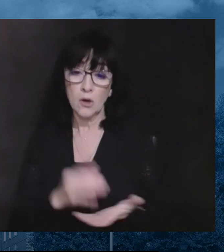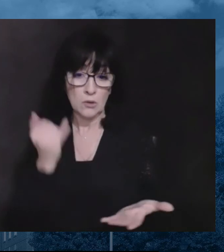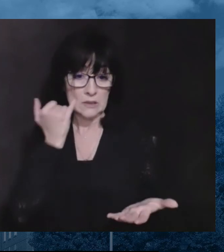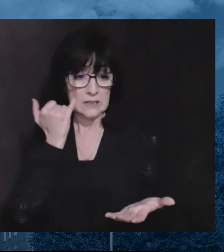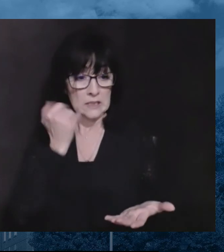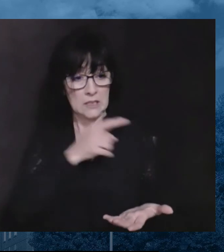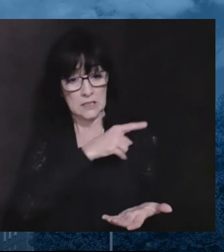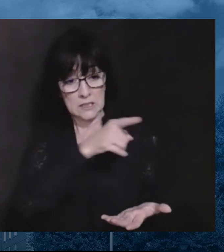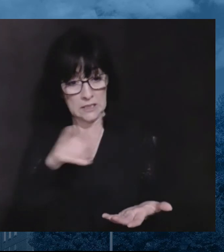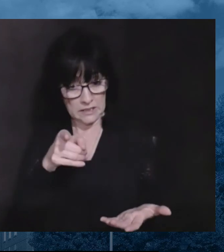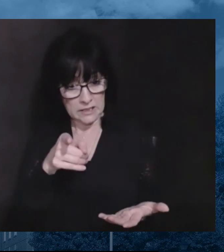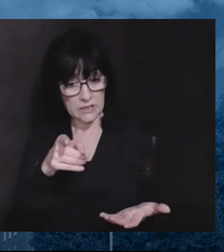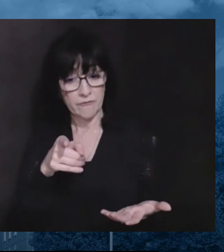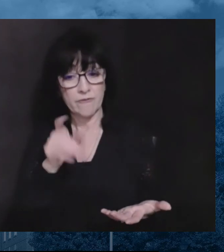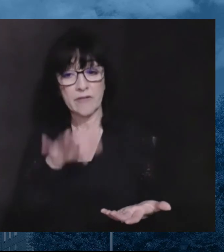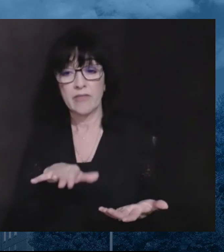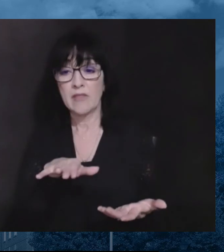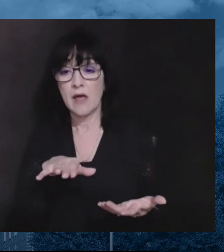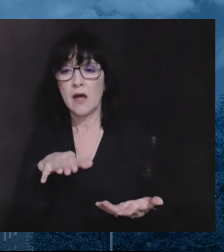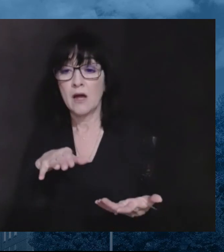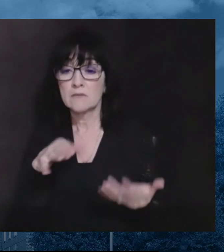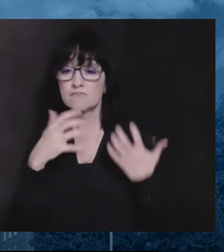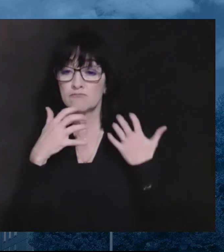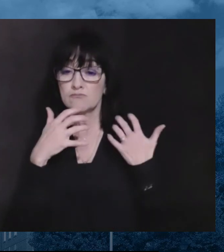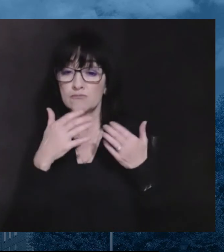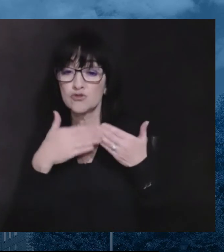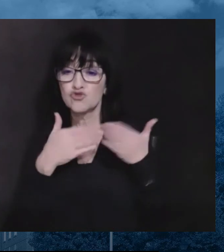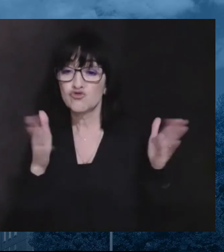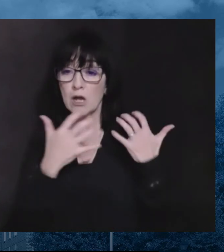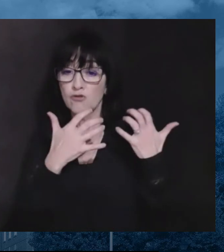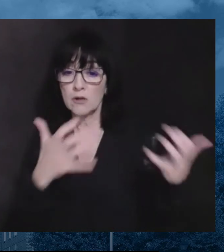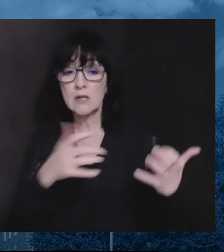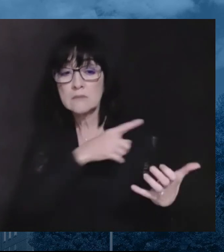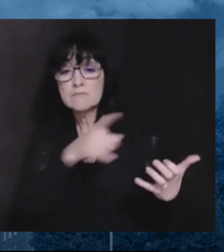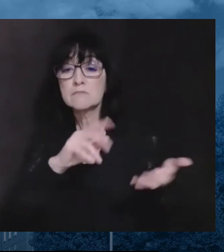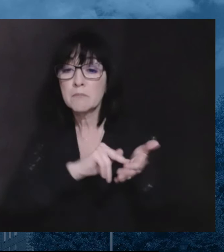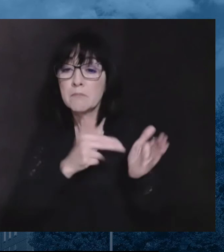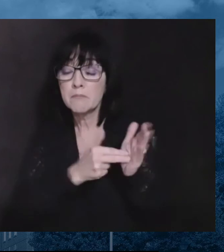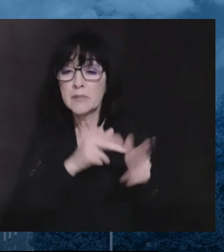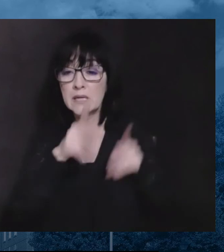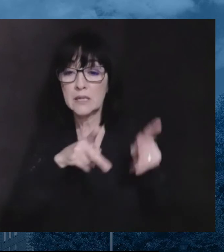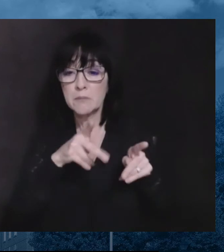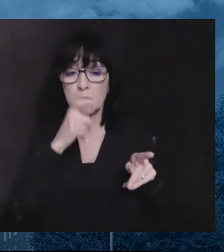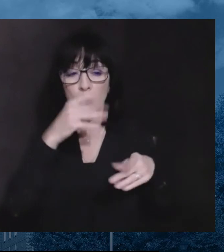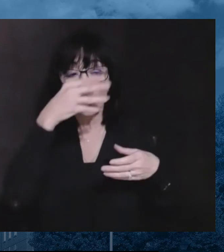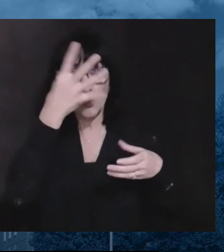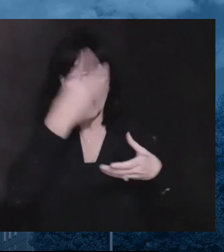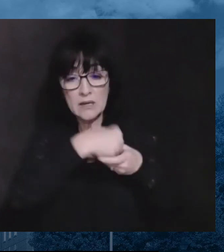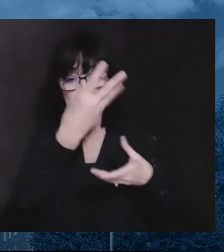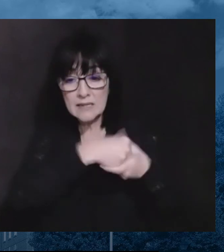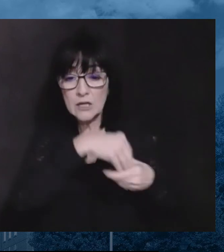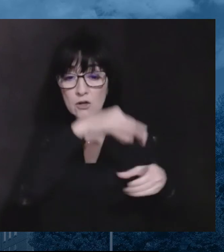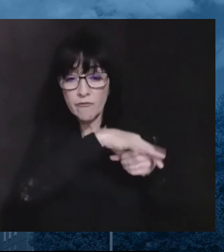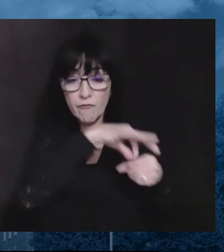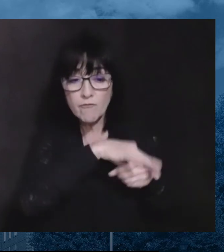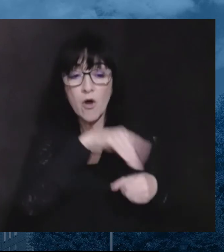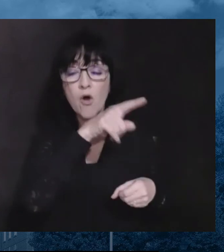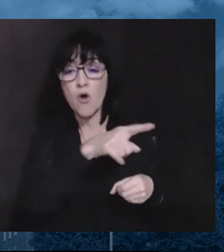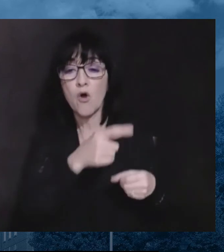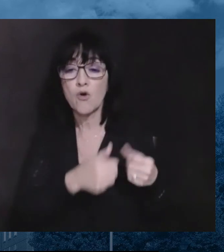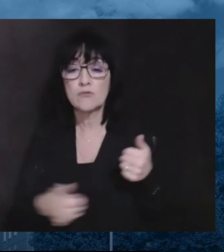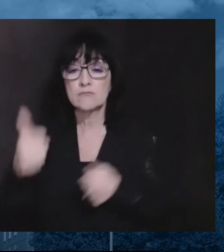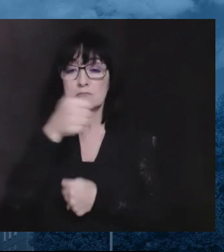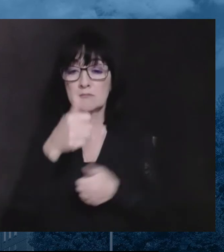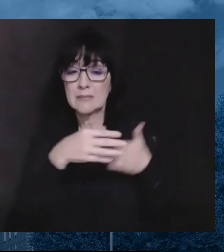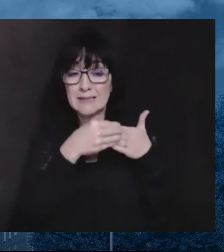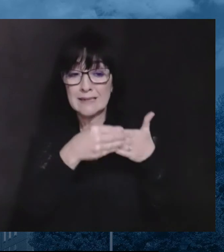see the facts and listen to the facts, that they'll have the same confidence in the commissioner that I do. You mentioned a